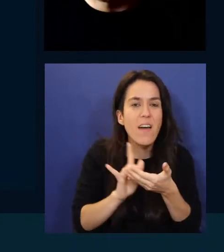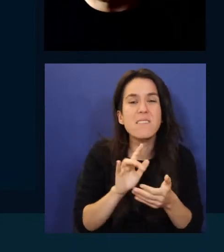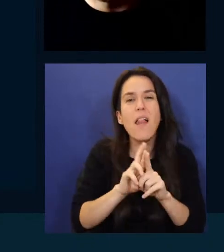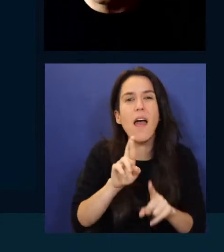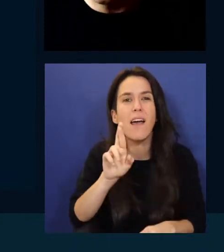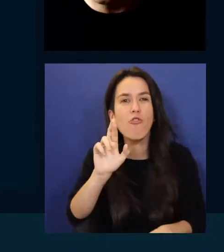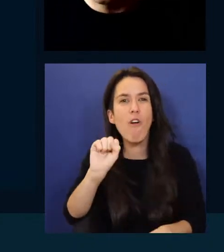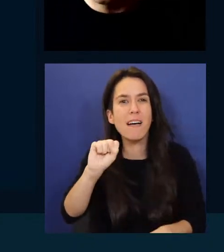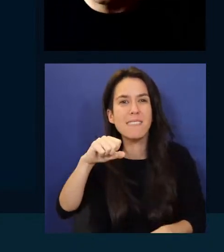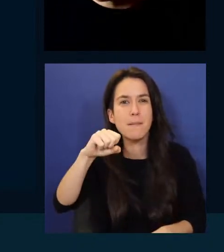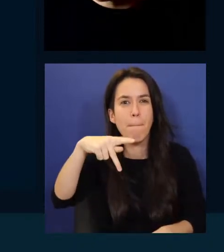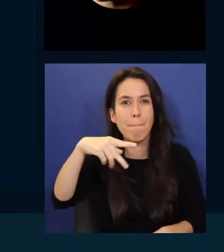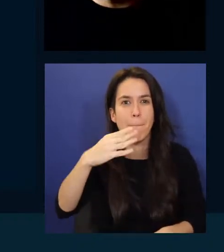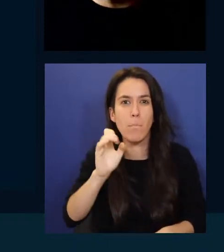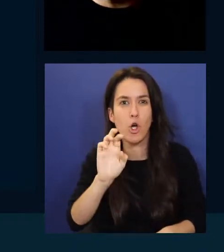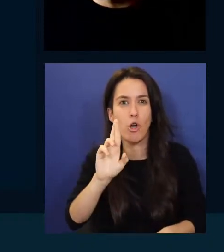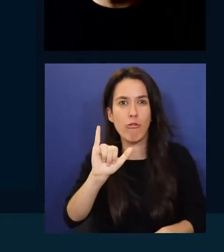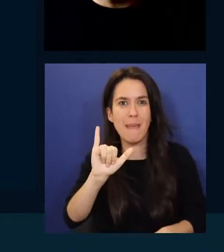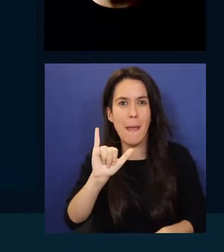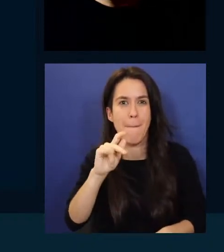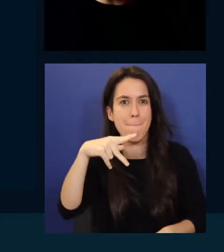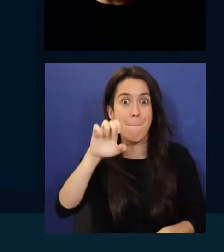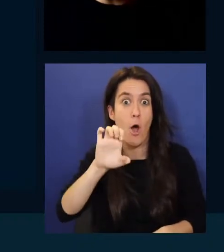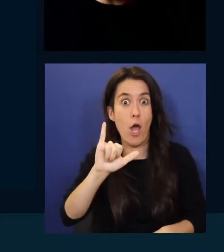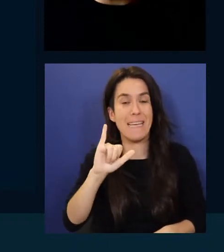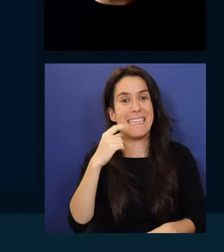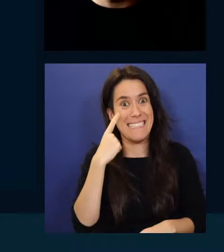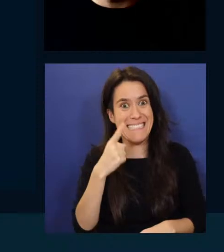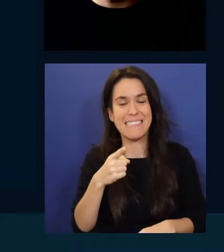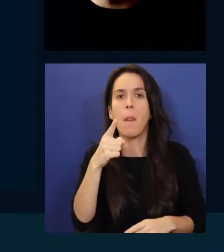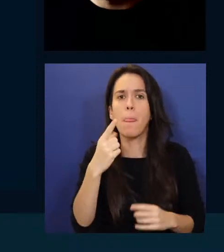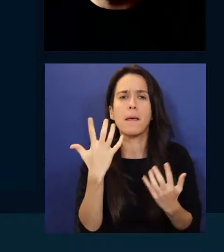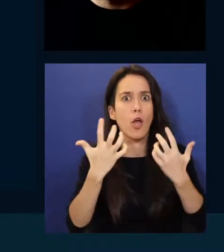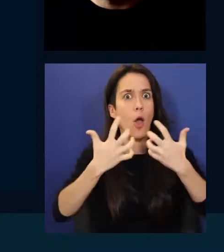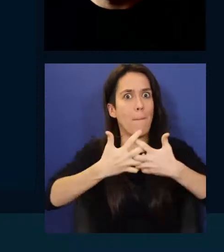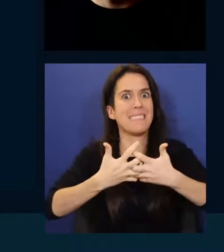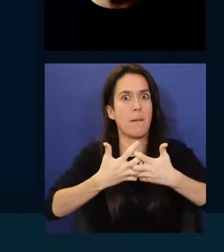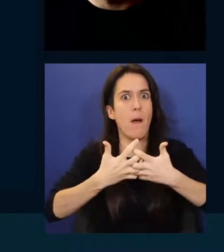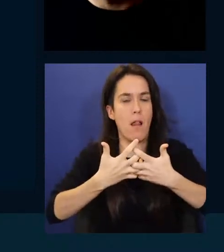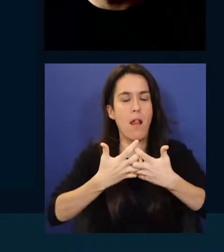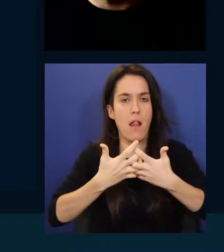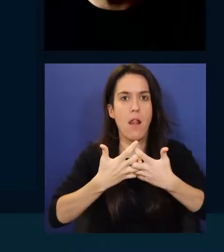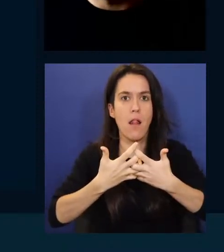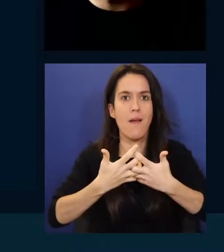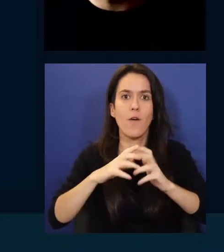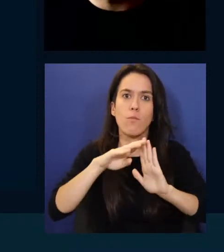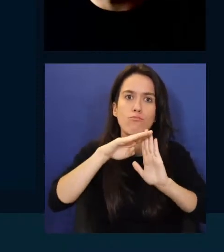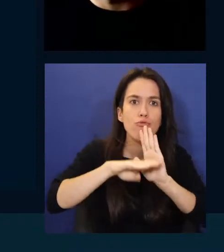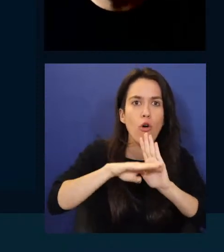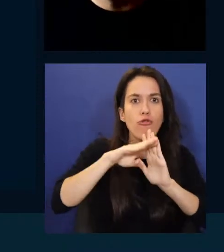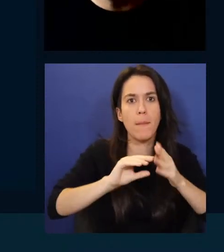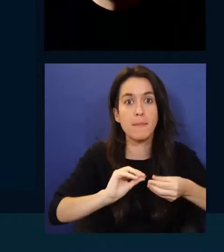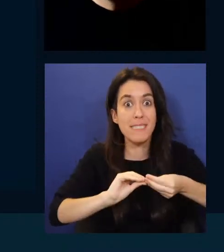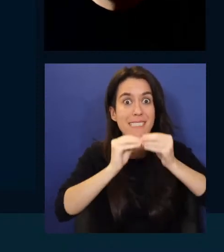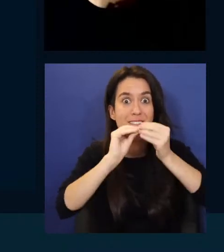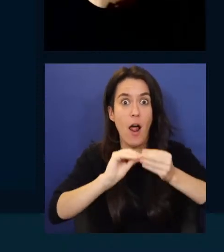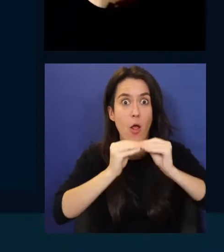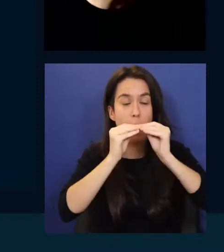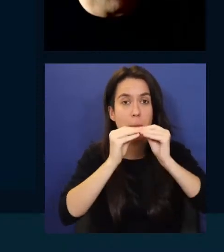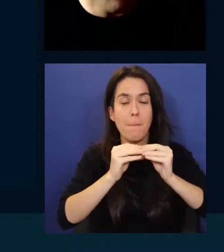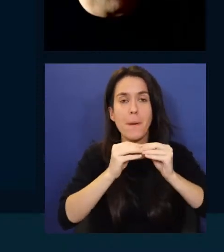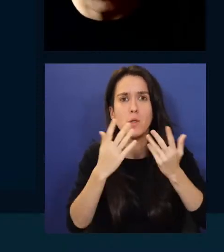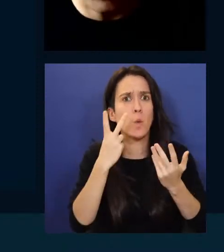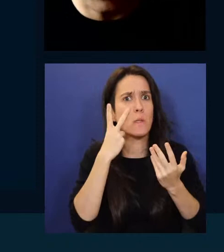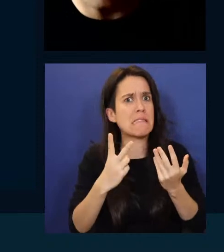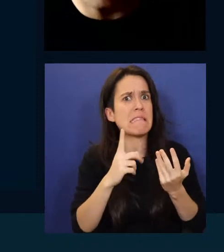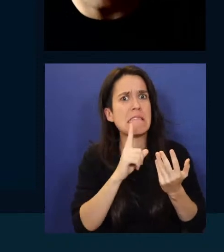So we reduce the footprint while maintaining complete compatibility of the developer programming surface area. And we're seeing a lot of traction there. And